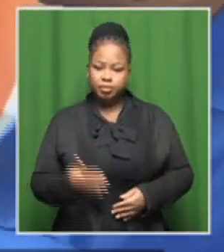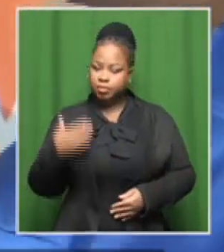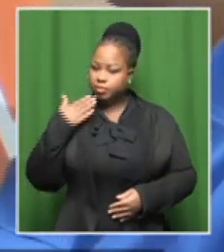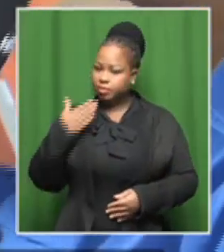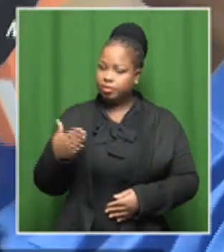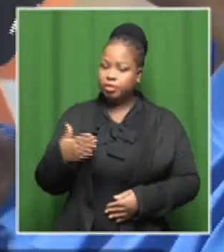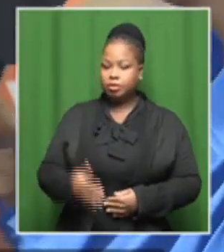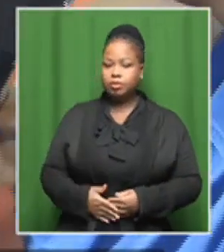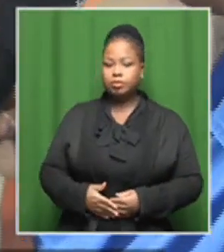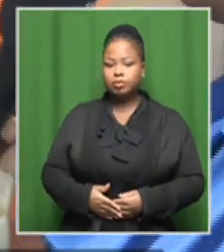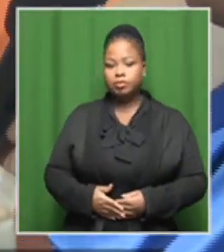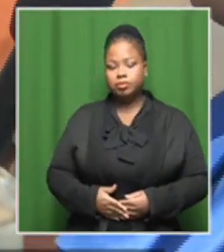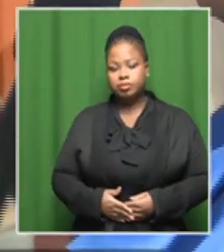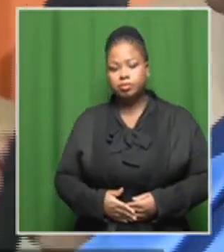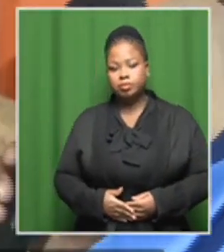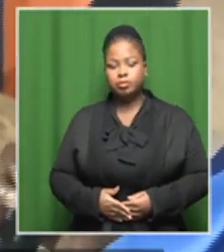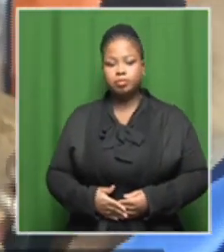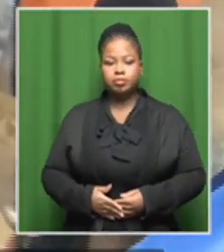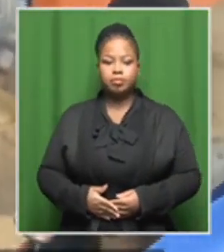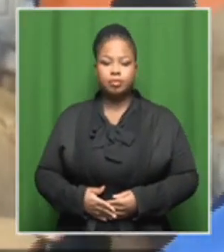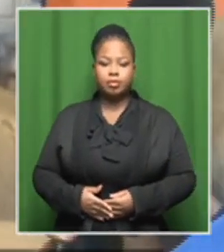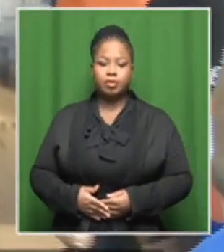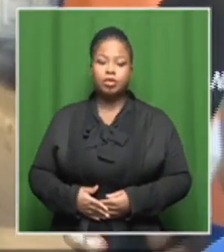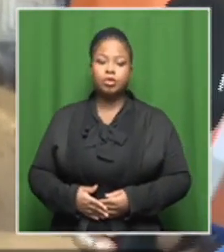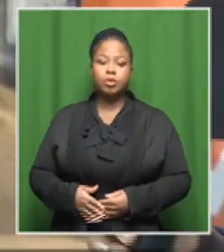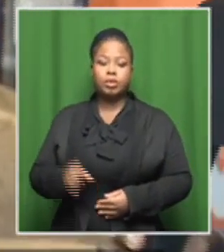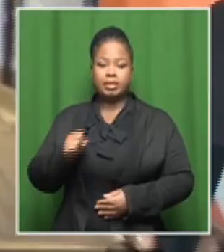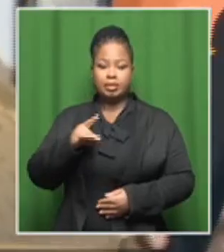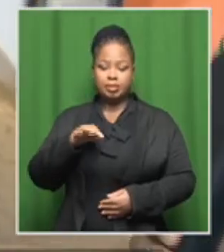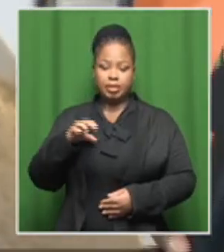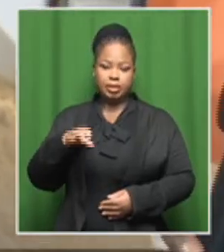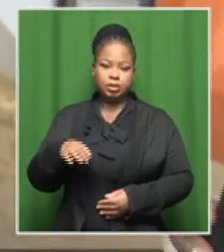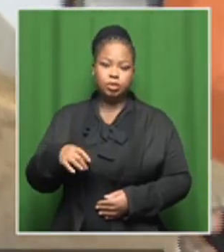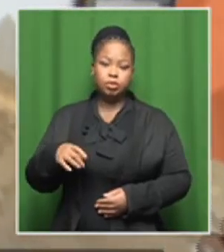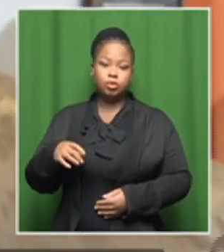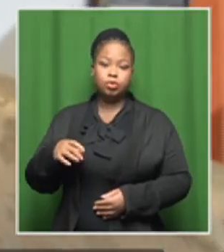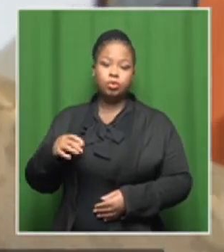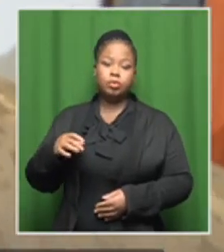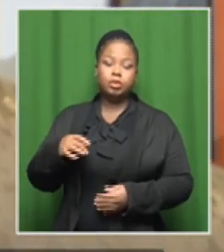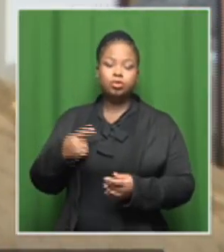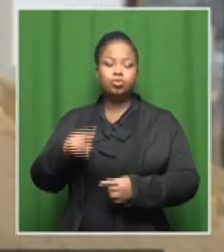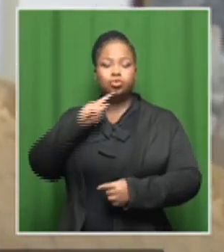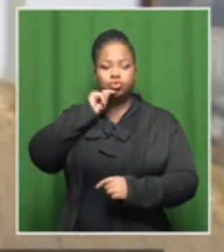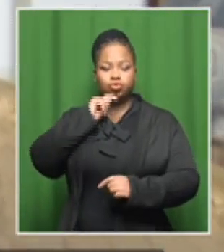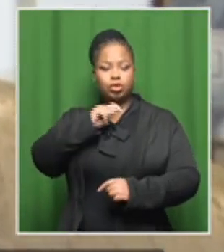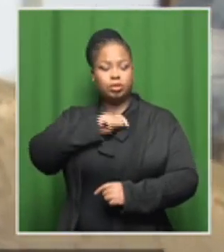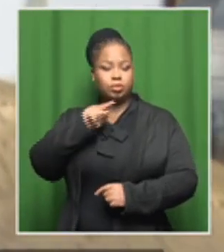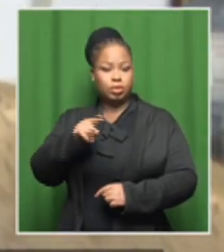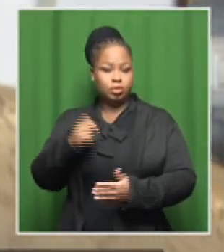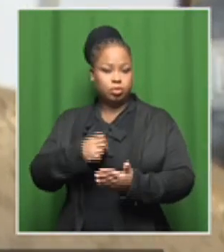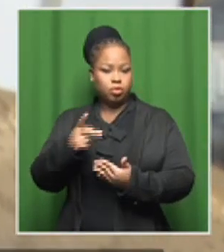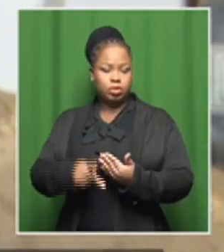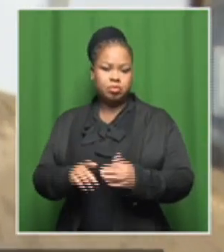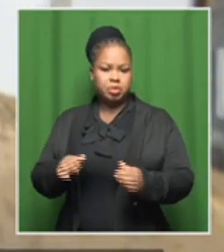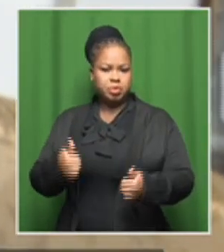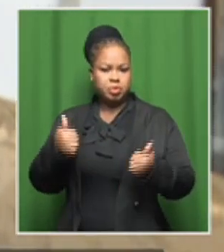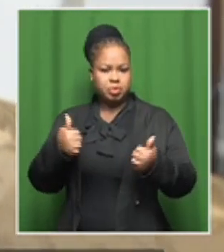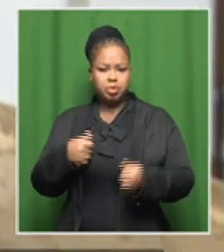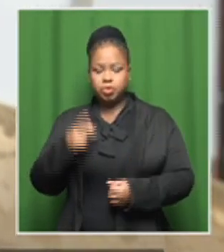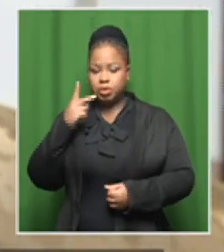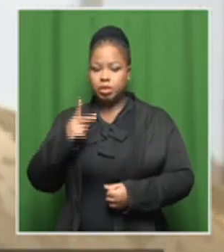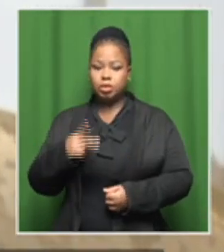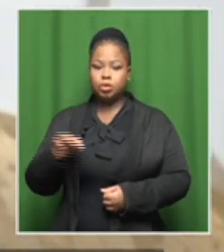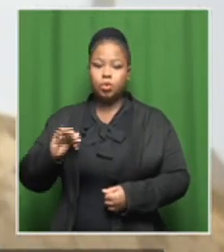for enjoying, entrusting the SABC as well, you know, with this project. And it really was good to see